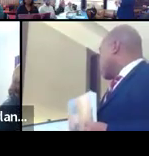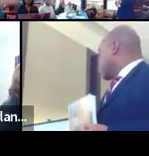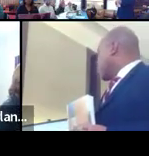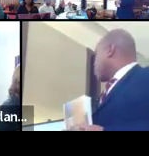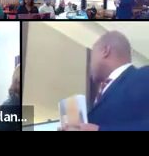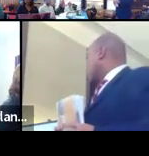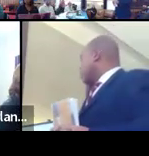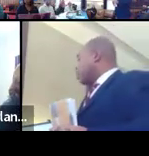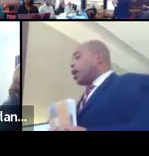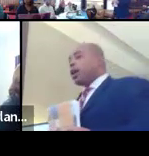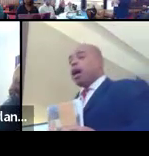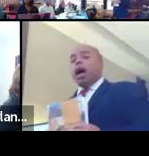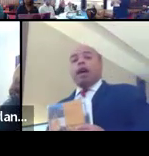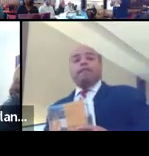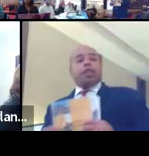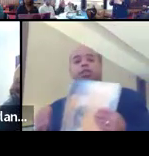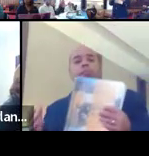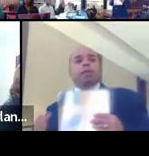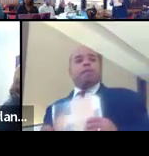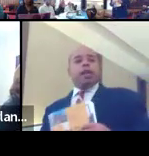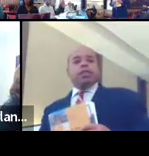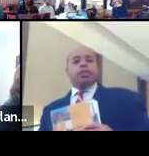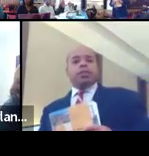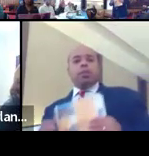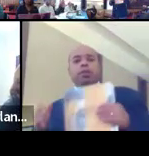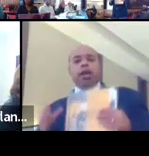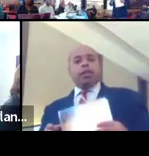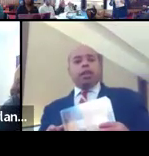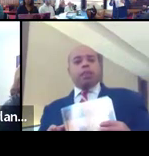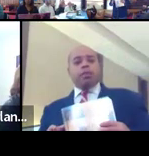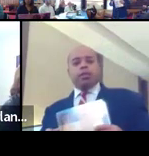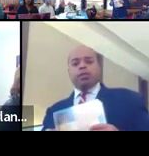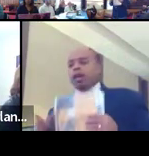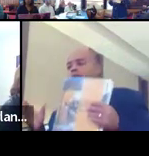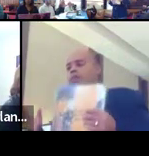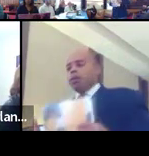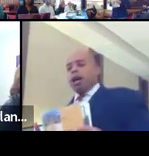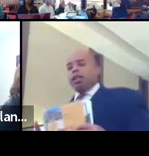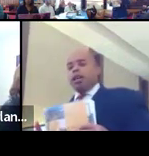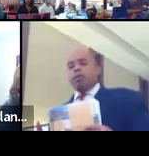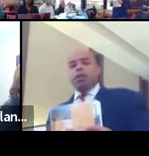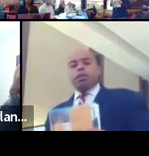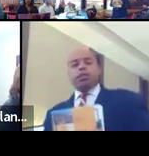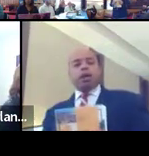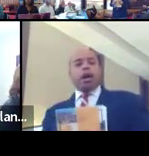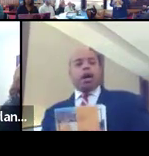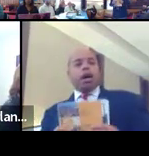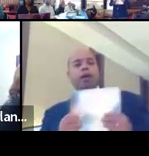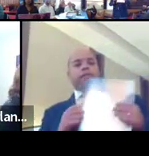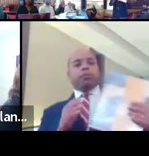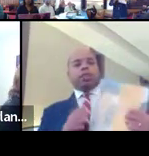And this plan was heavily guided by a fellowship of friends within the neighborhoods and beyond the